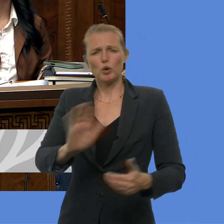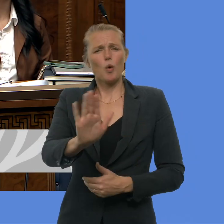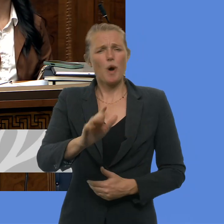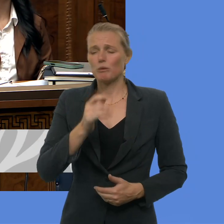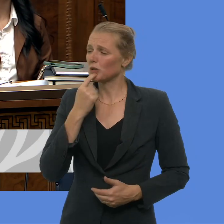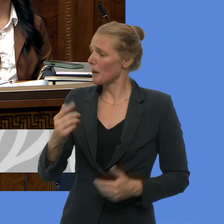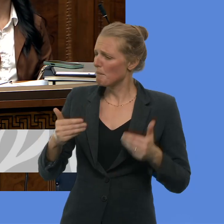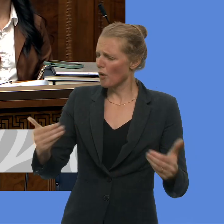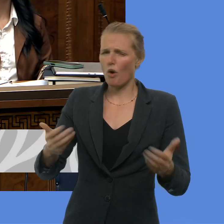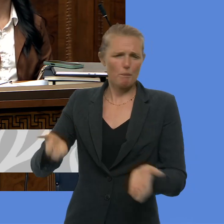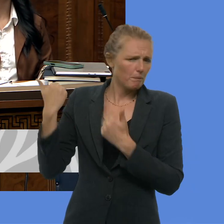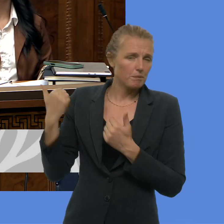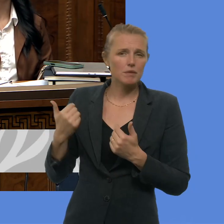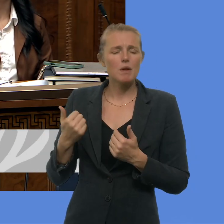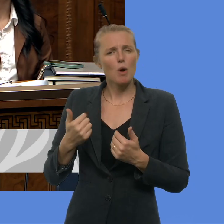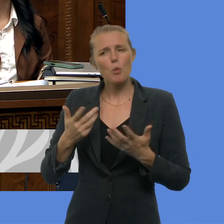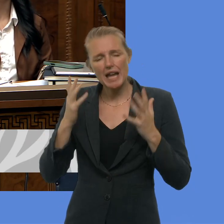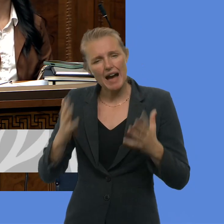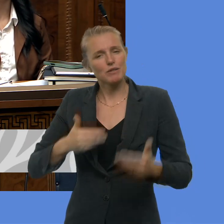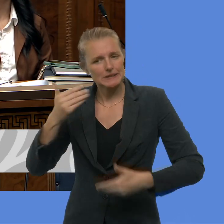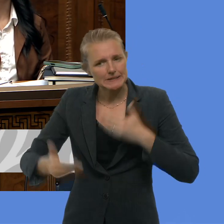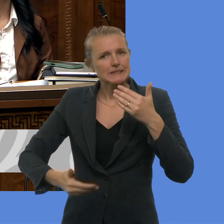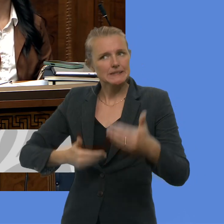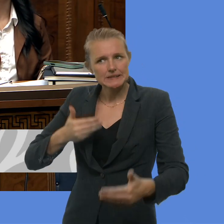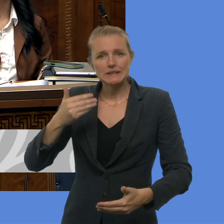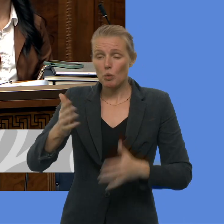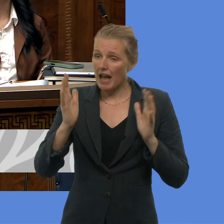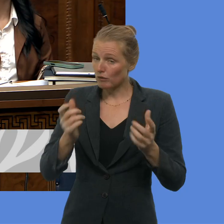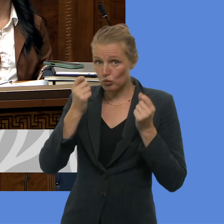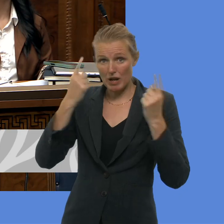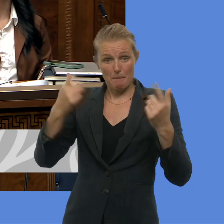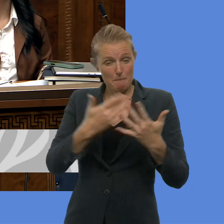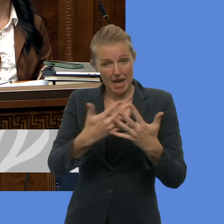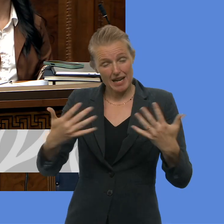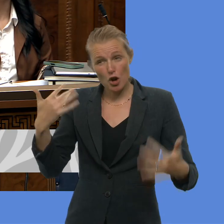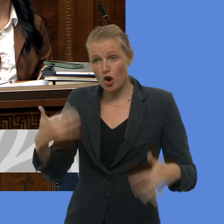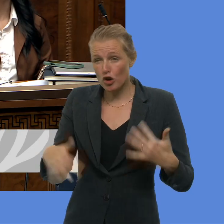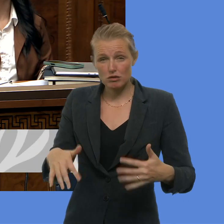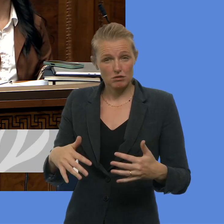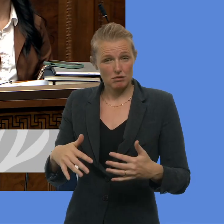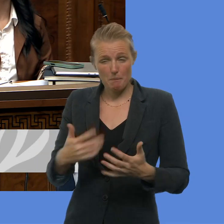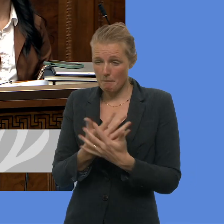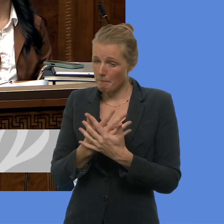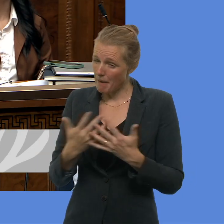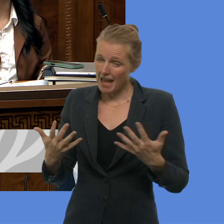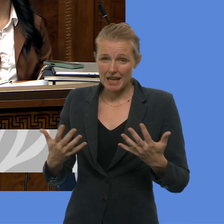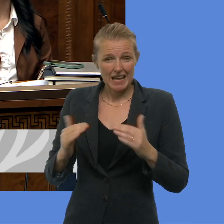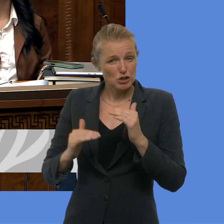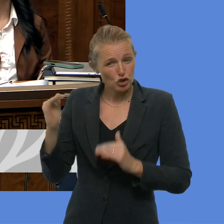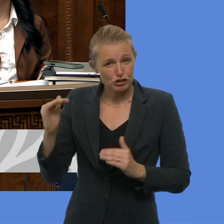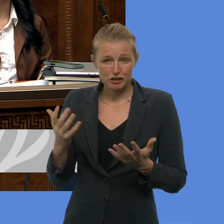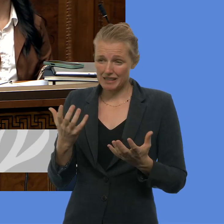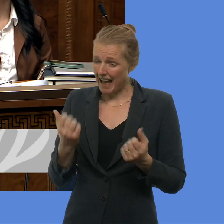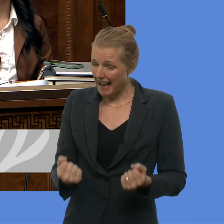then we need to have an honest conversation about the fact that there were so many injustices, so many hurt, so much hurt across our society, across